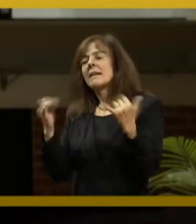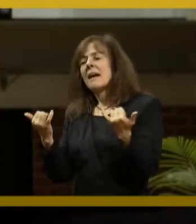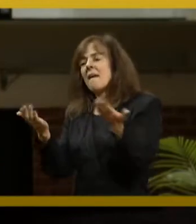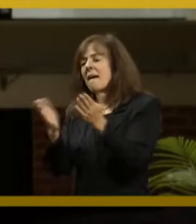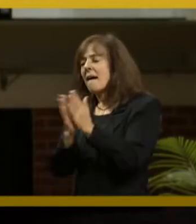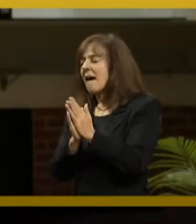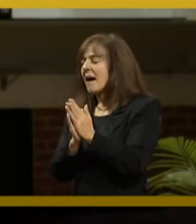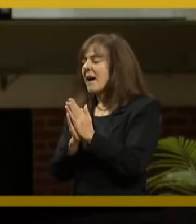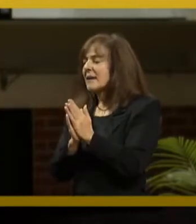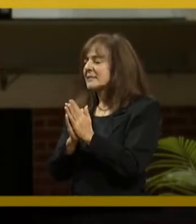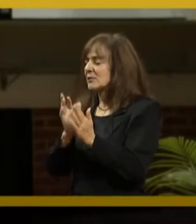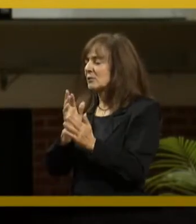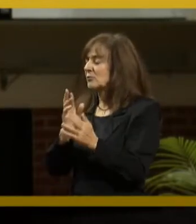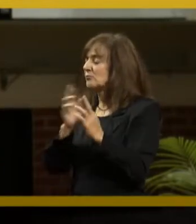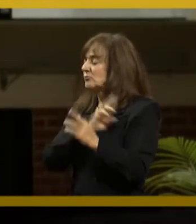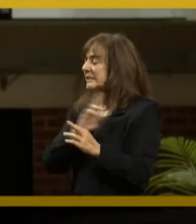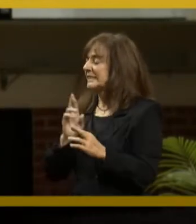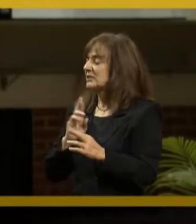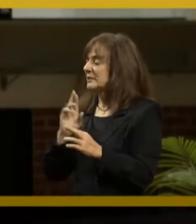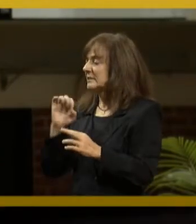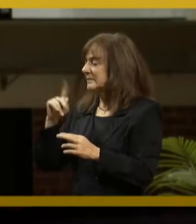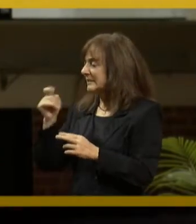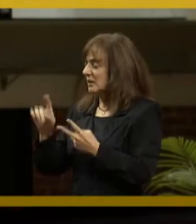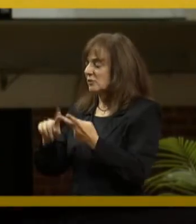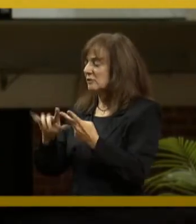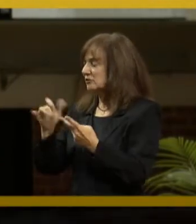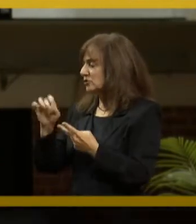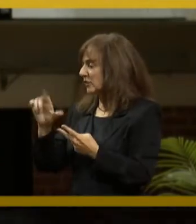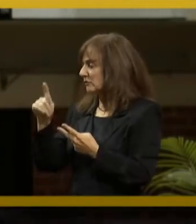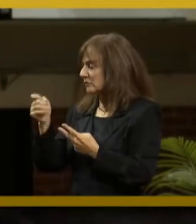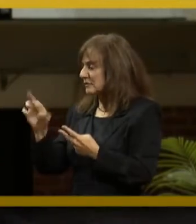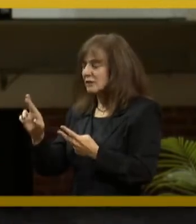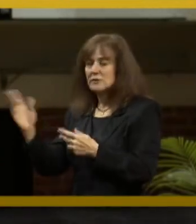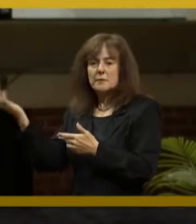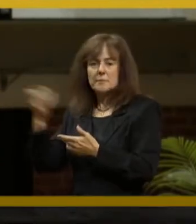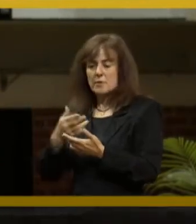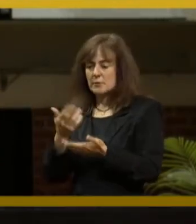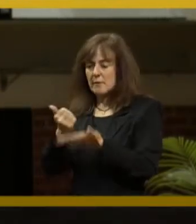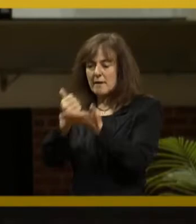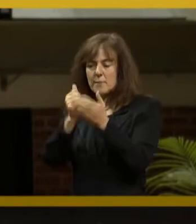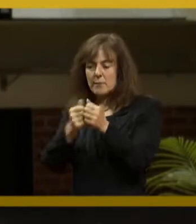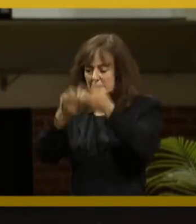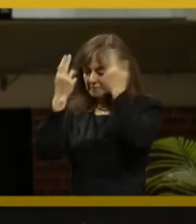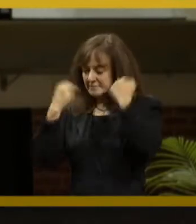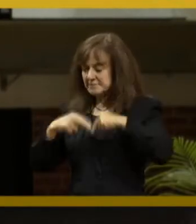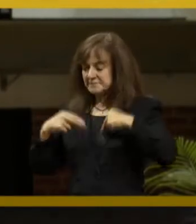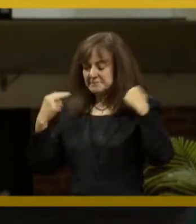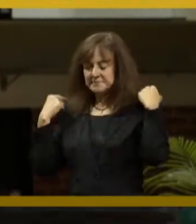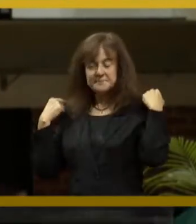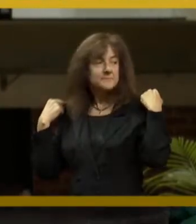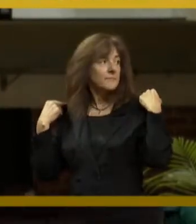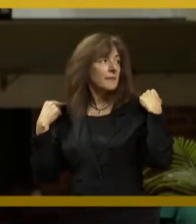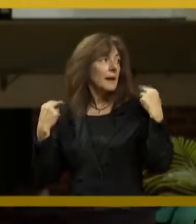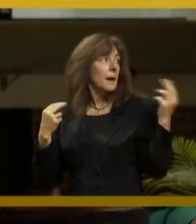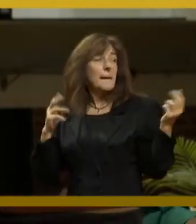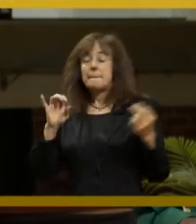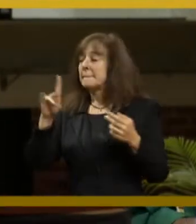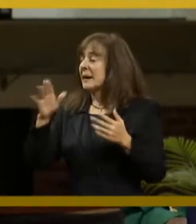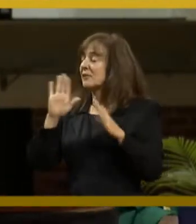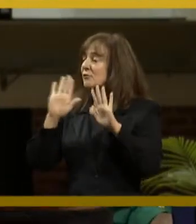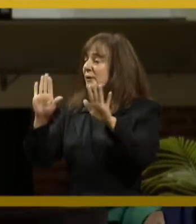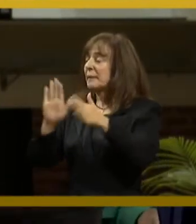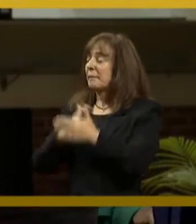ask Regent Tucker Link and Dr. Cheryl Tucker please come forward to assist with this presentation. Mike, it gives us